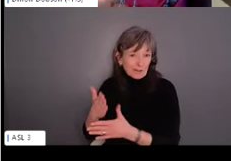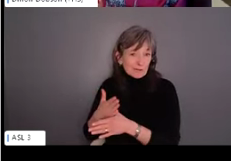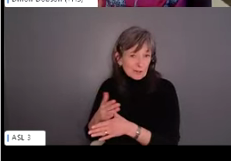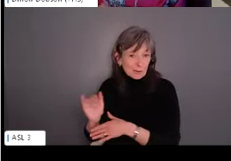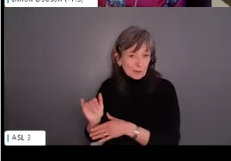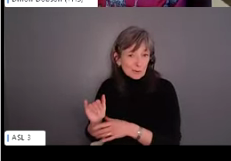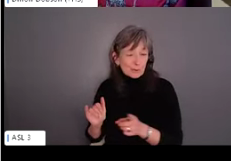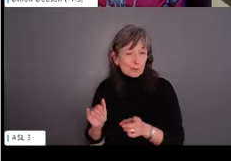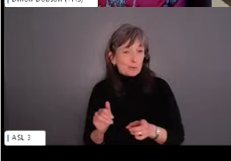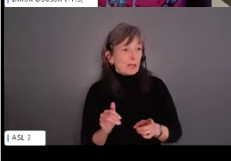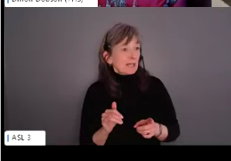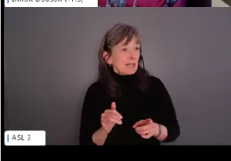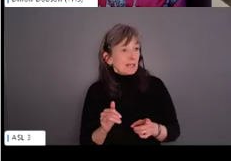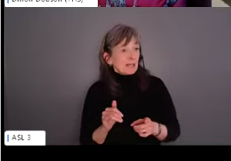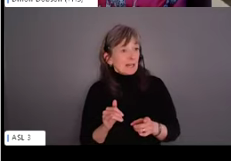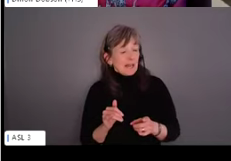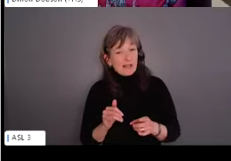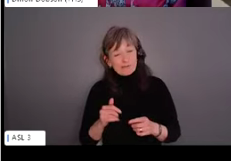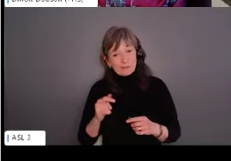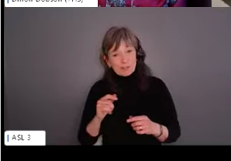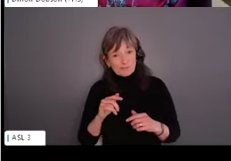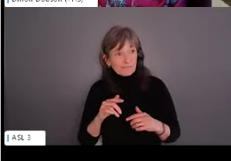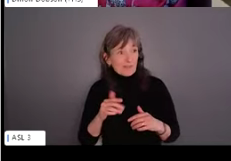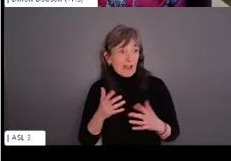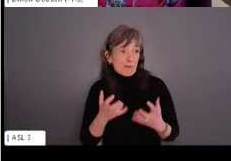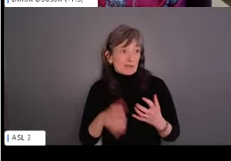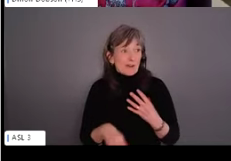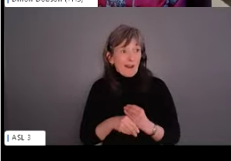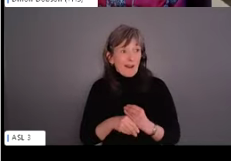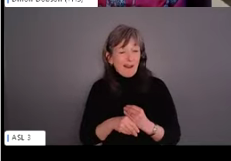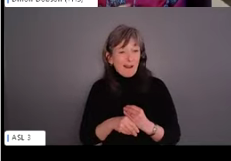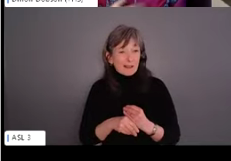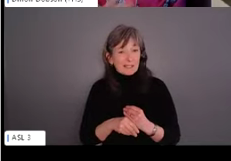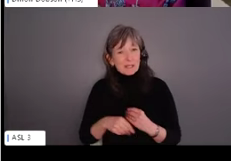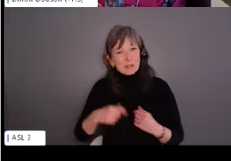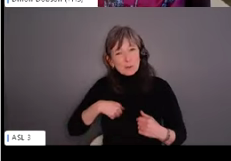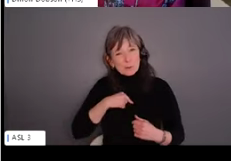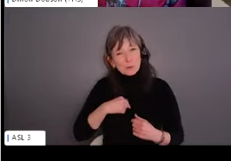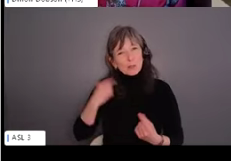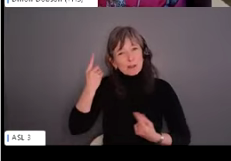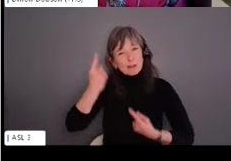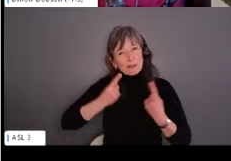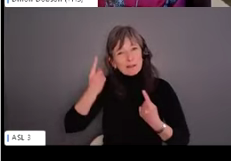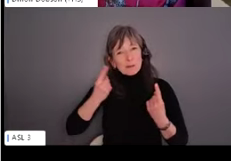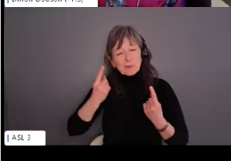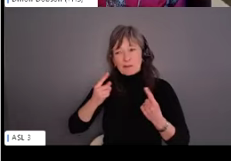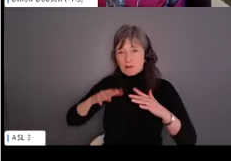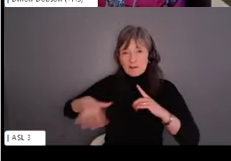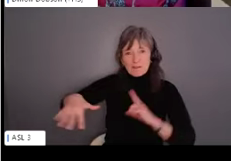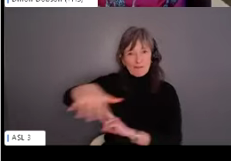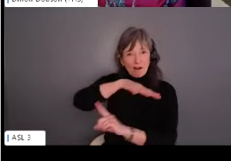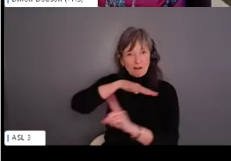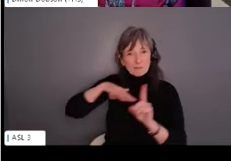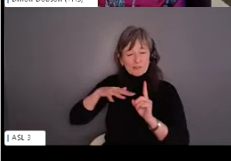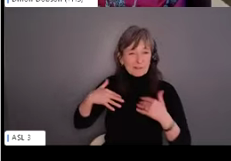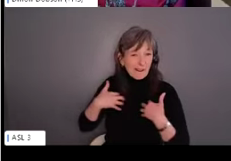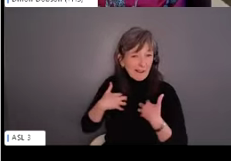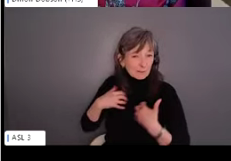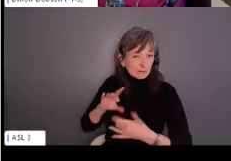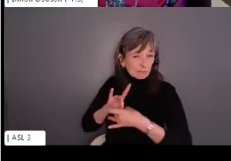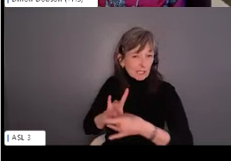the organization and the conference today. But one thing that I wanted to add as well, when we think about our relationship with environment and animals, it's